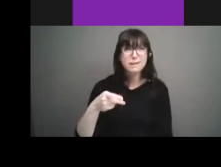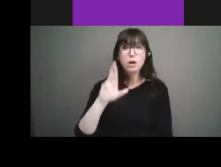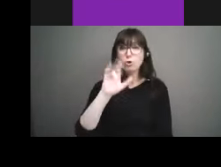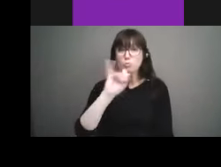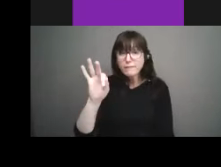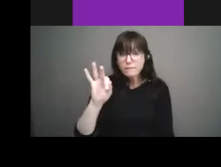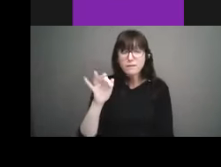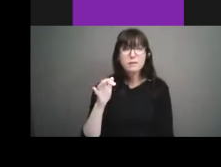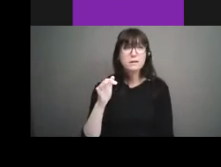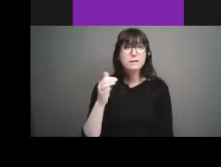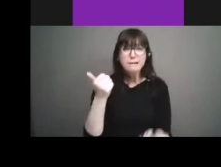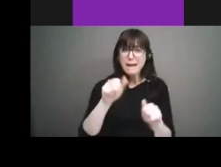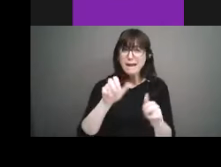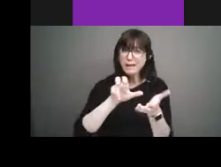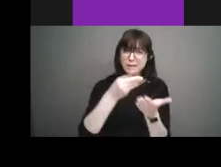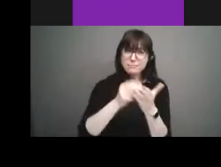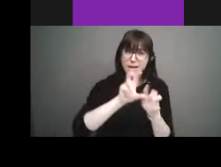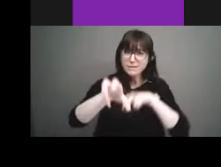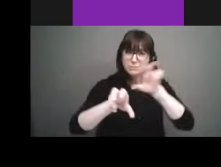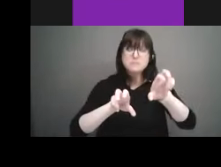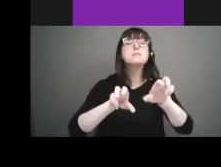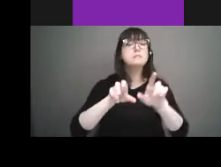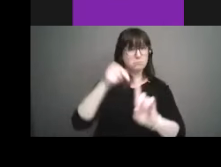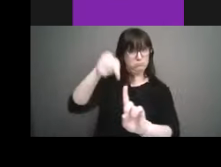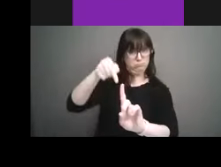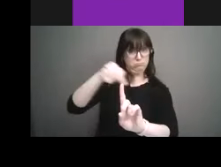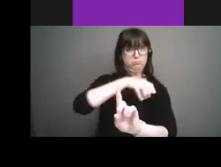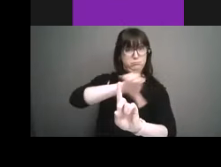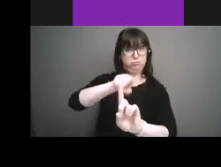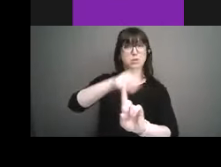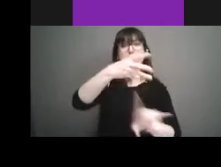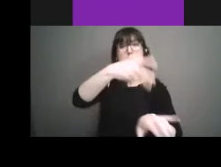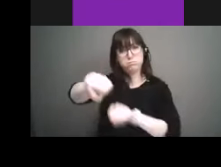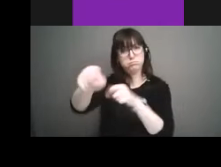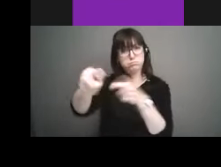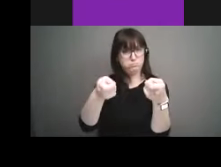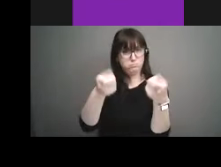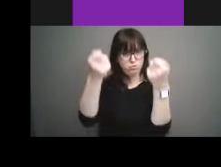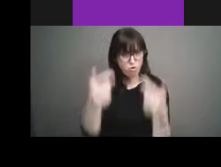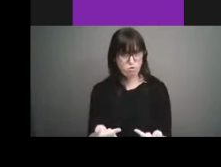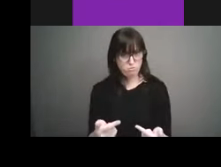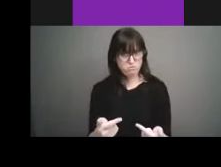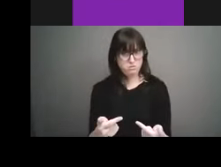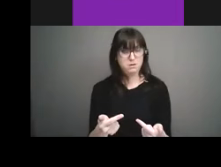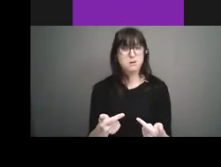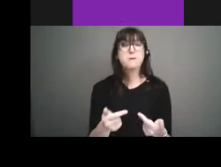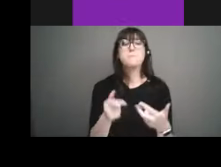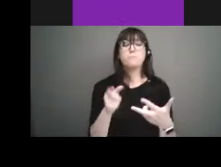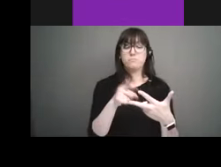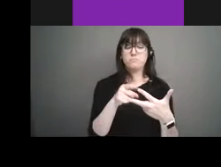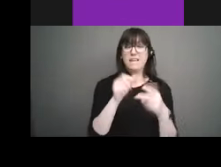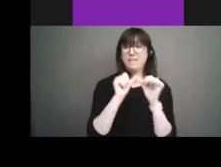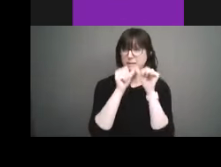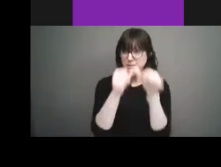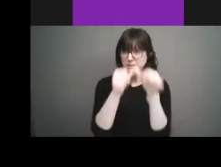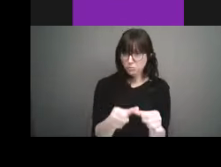RIFs, investments, everything. So, and importantly, the continuing power of attorney for property